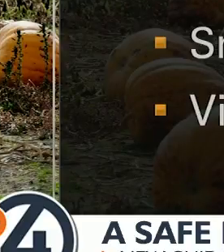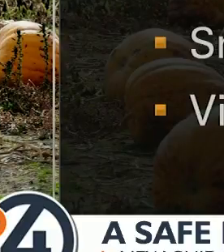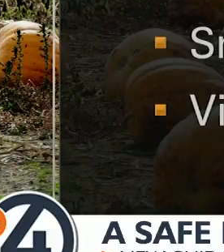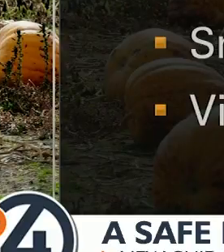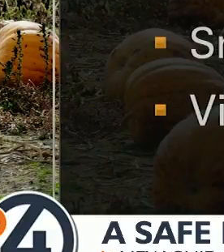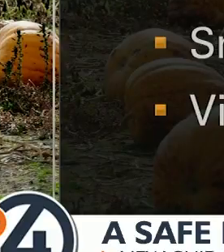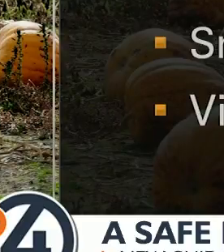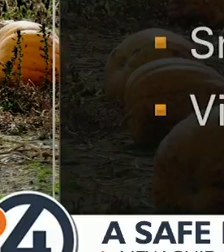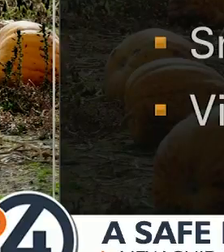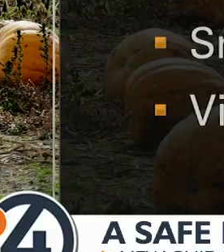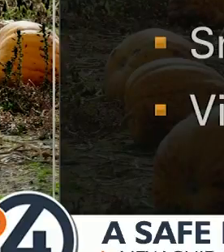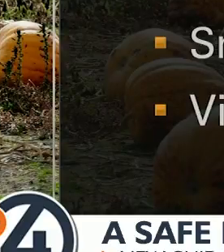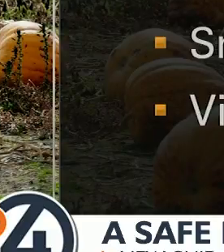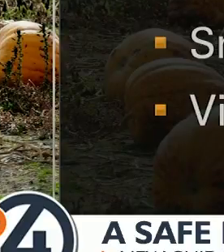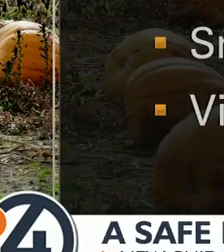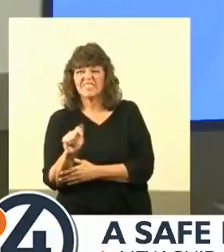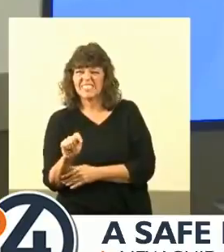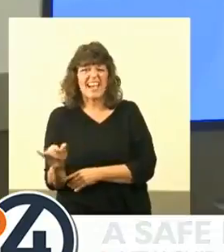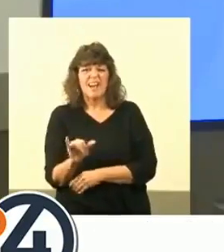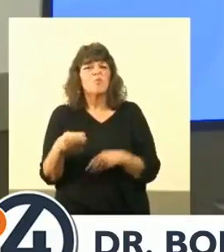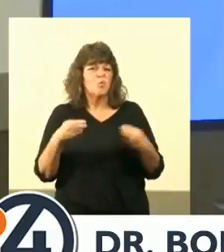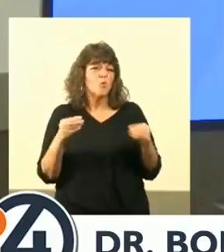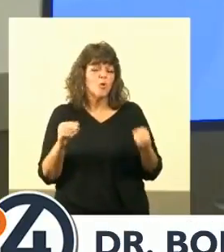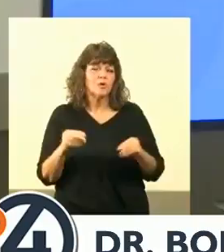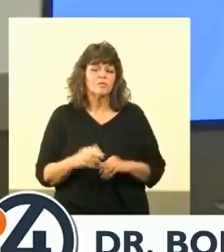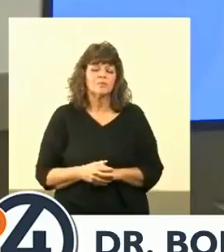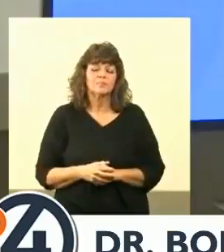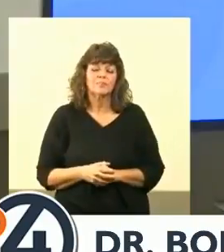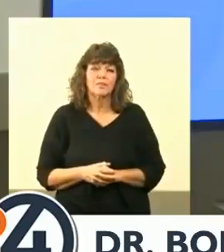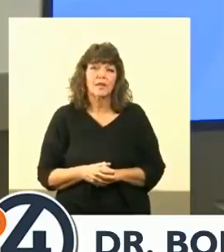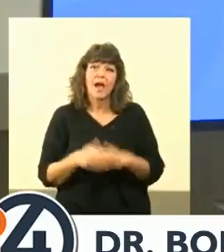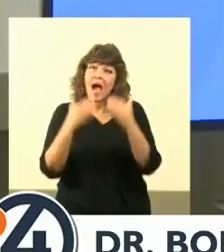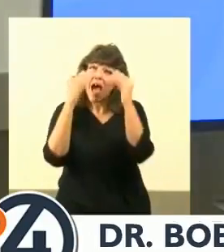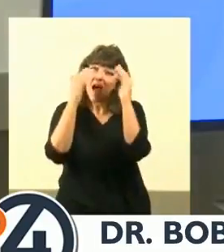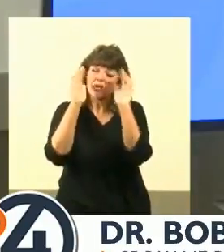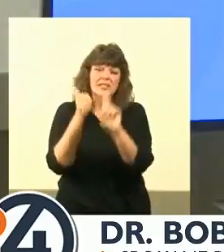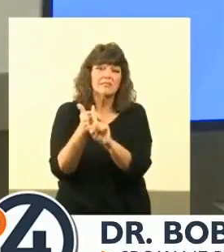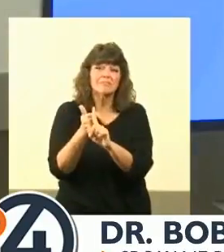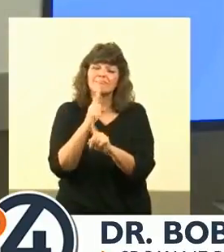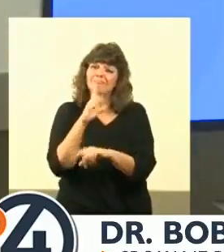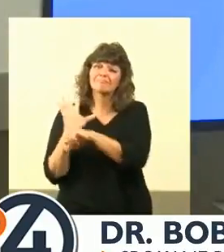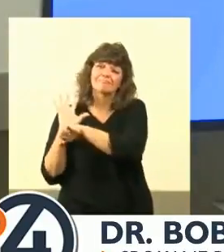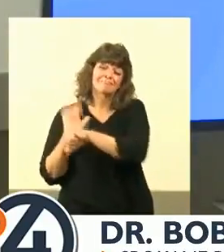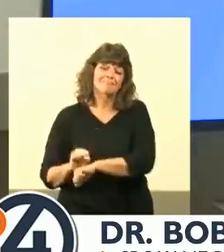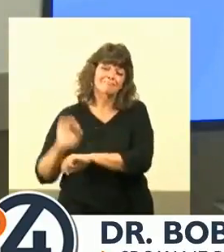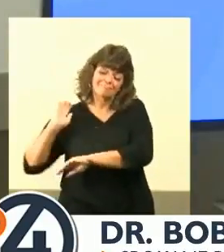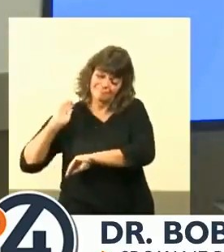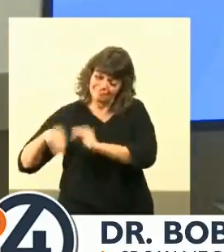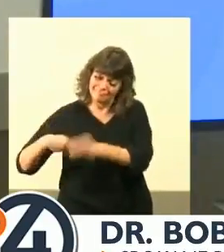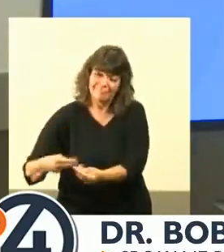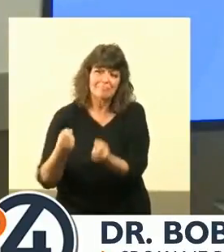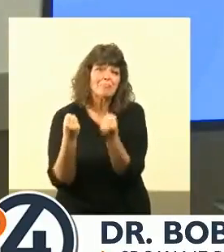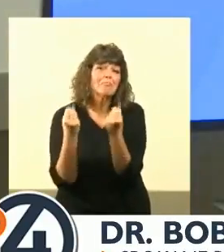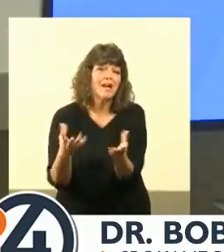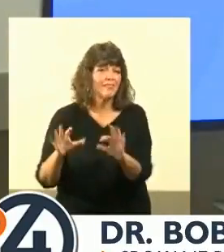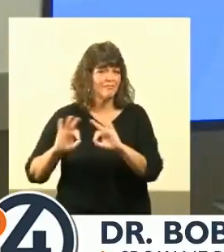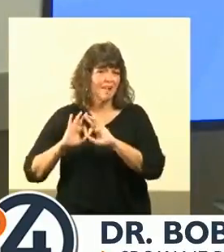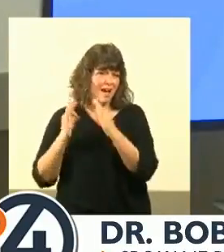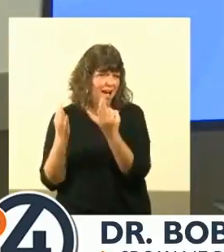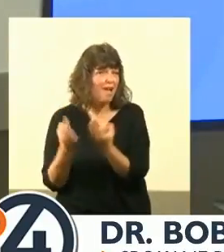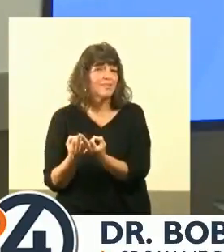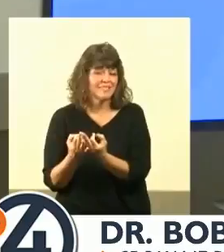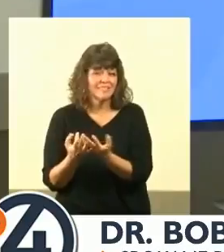look a little bit different this year. It's a tradition. It's a tradition in every community, some more so than others. Certainly